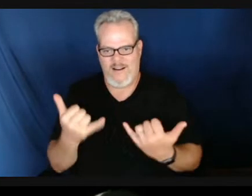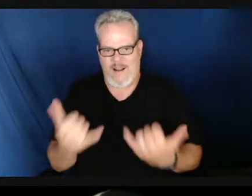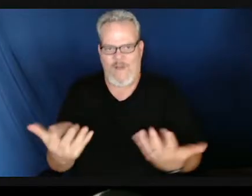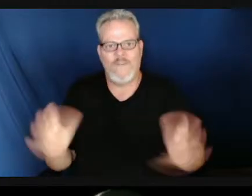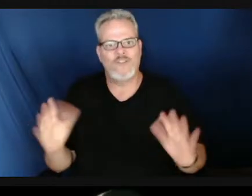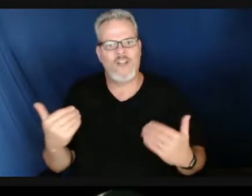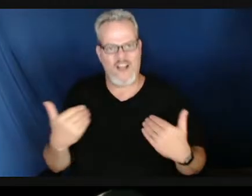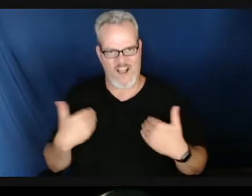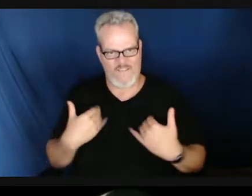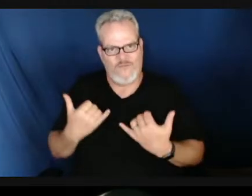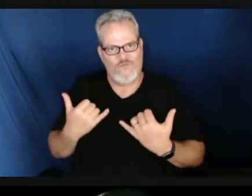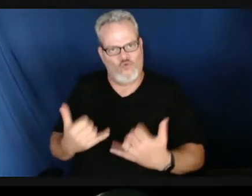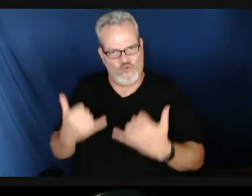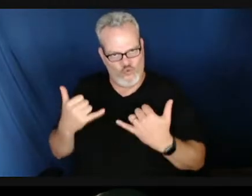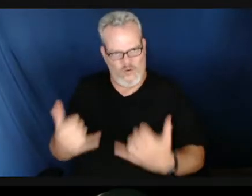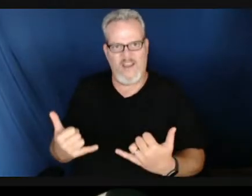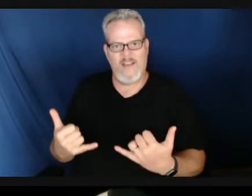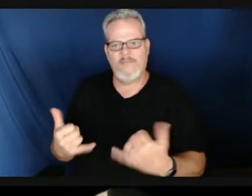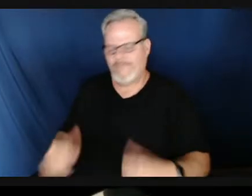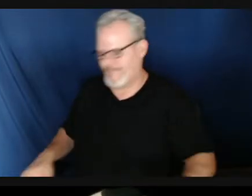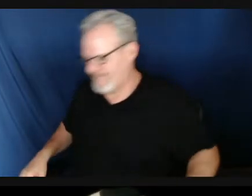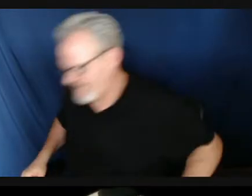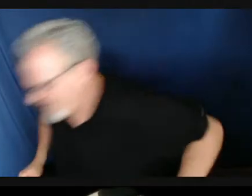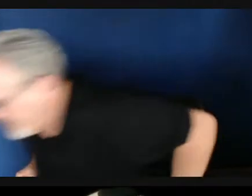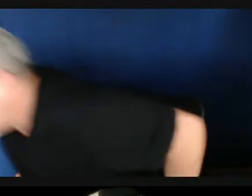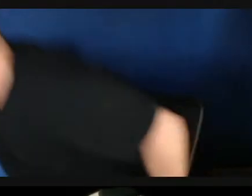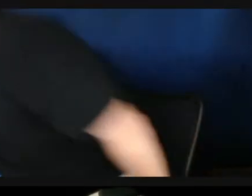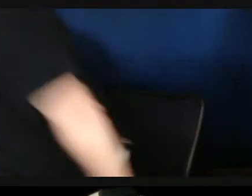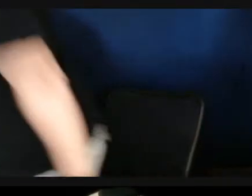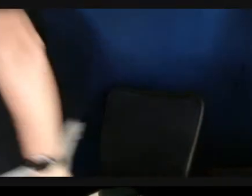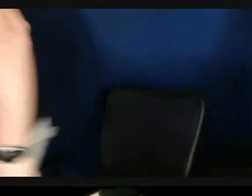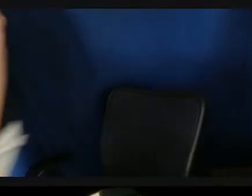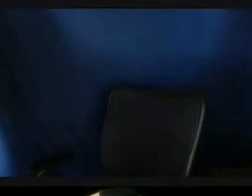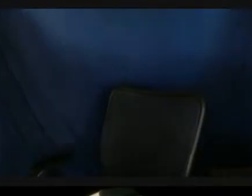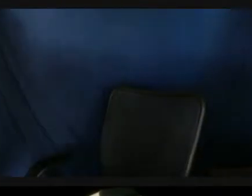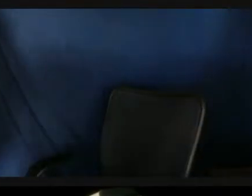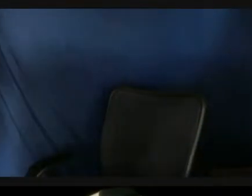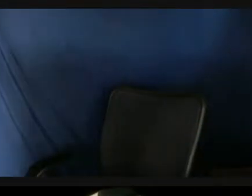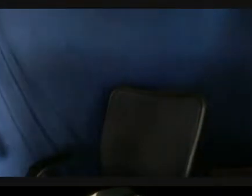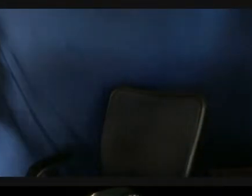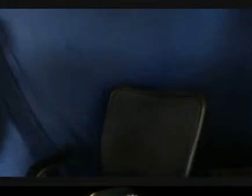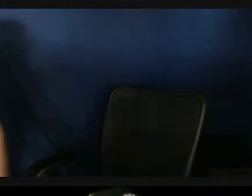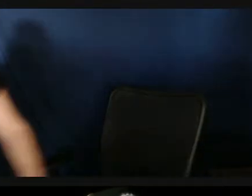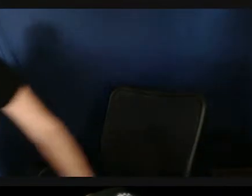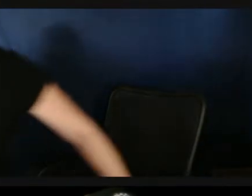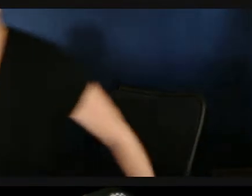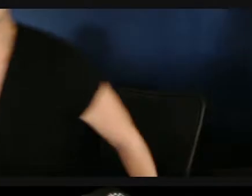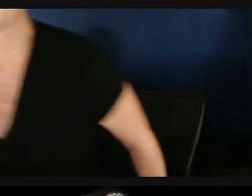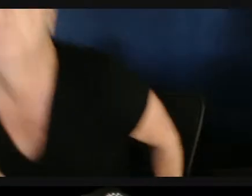today, as the eruption is still ramping back up. And speaking of ramping up, let's